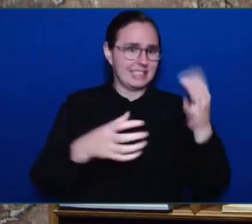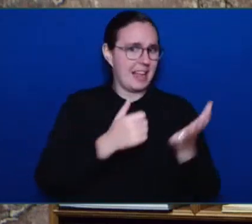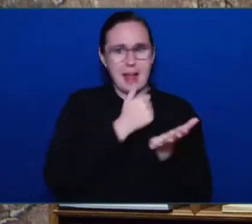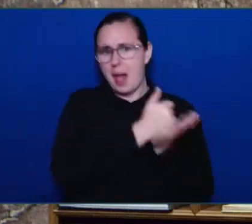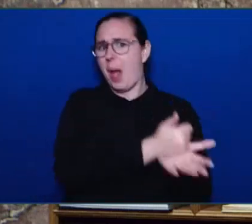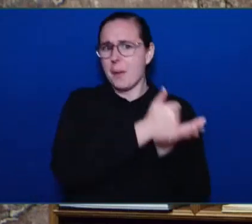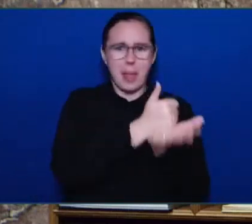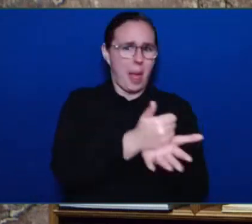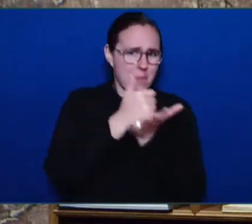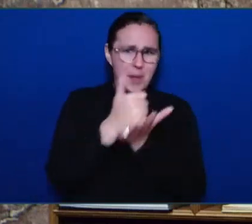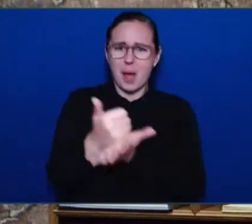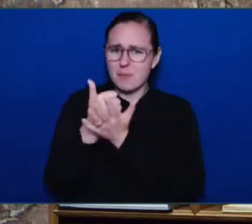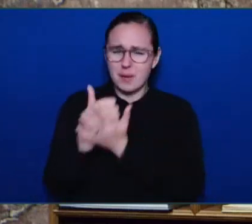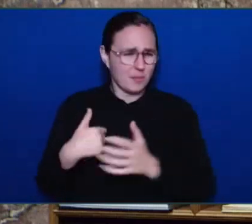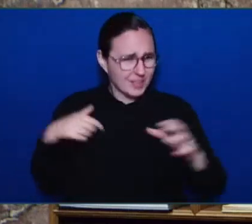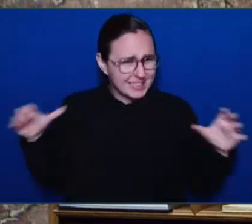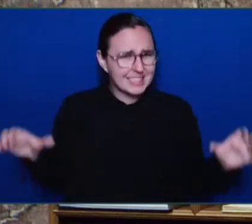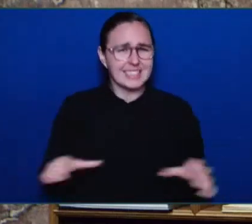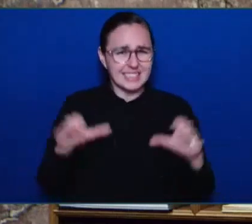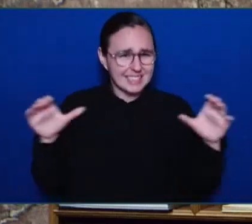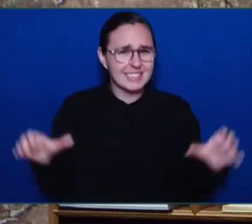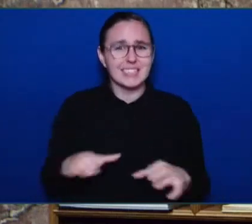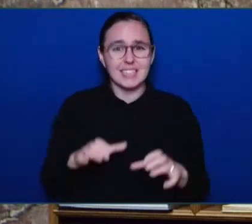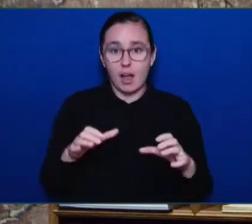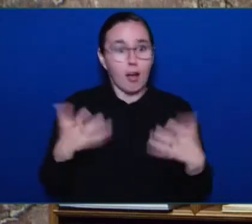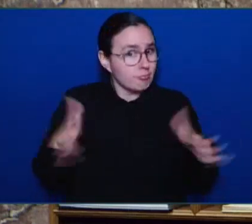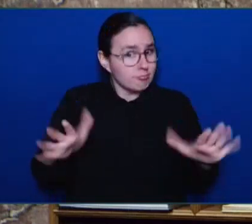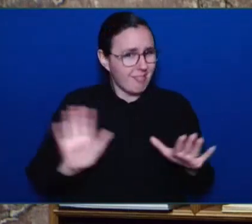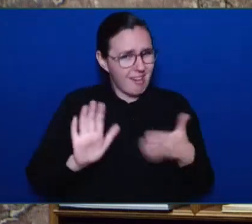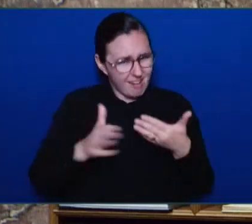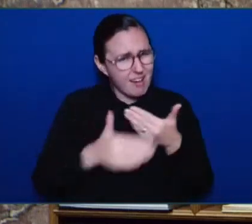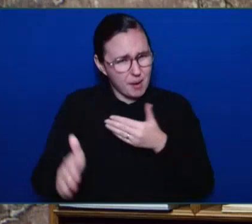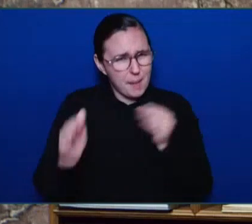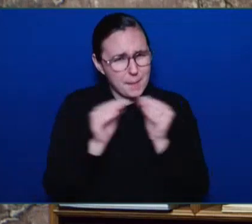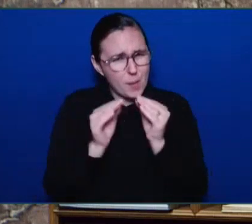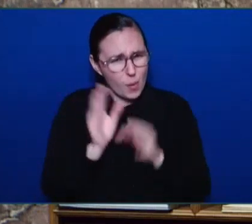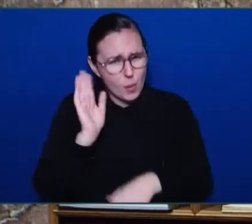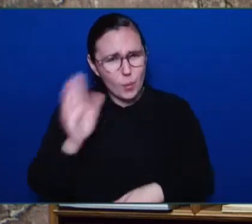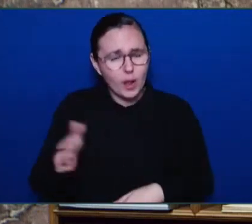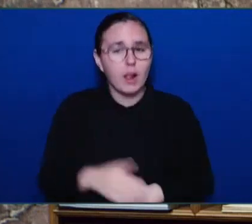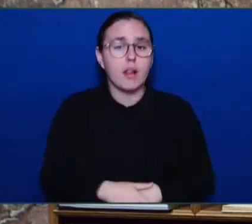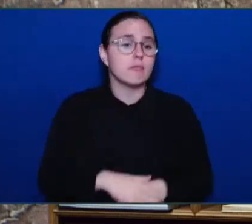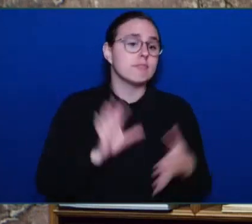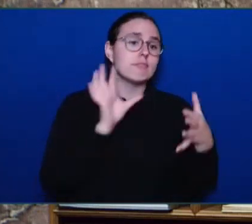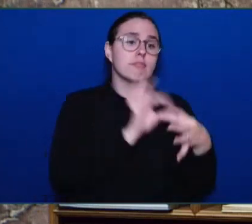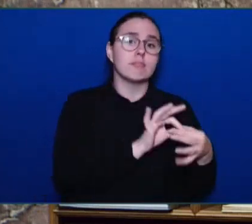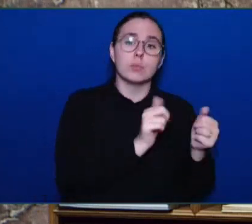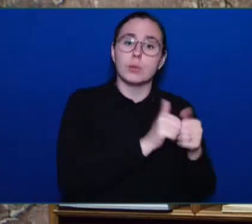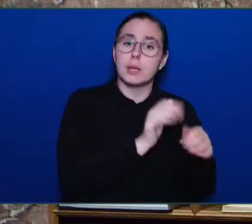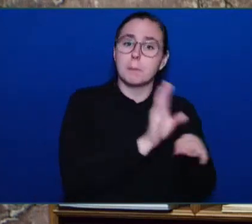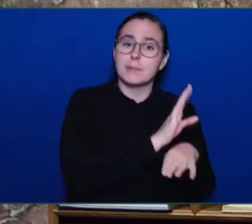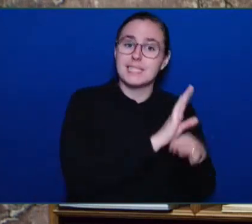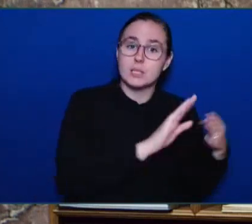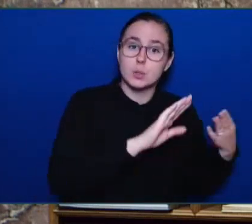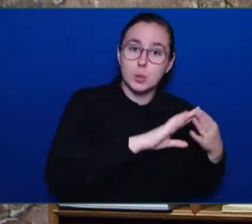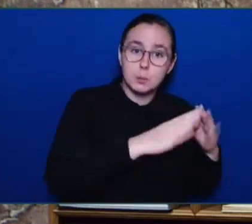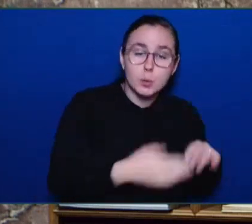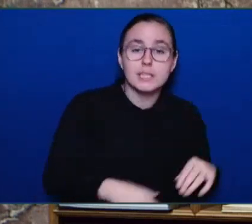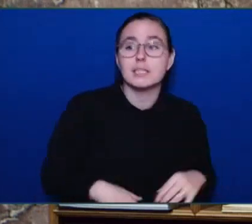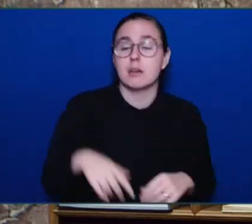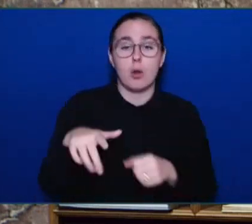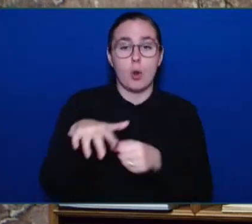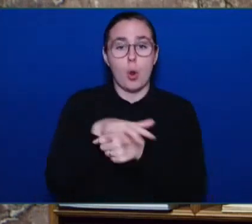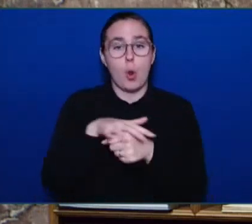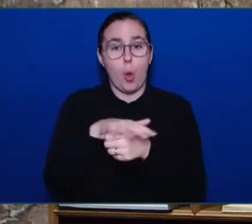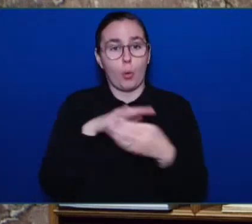local government, other provinces and the federal government to put in place the initiatives to deal with these kinds of crimes and criminals,